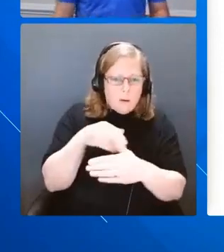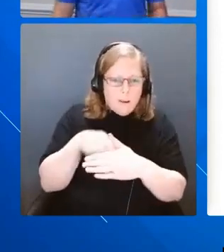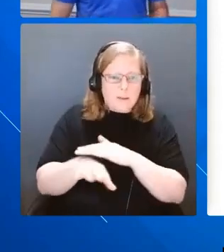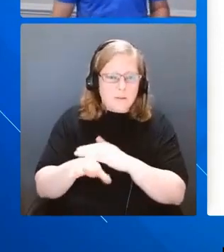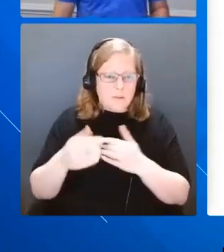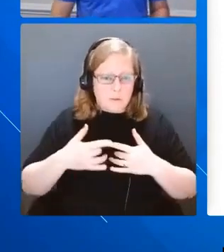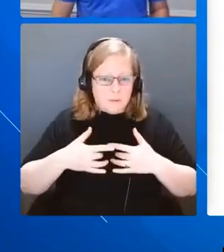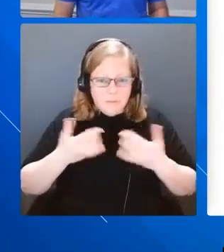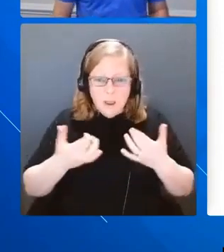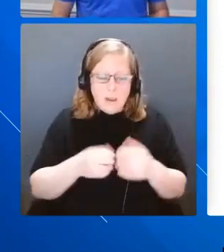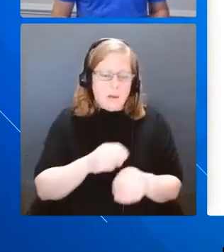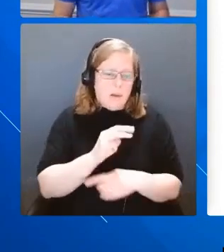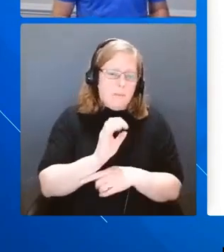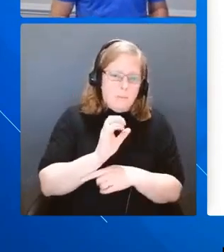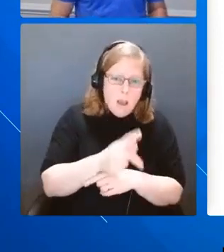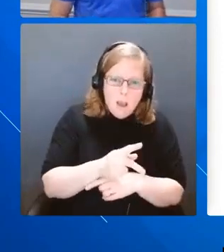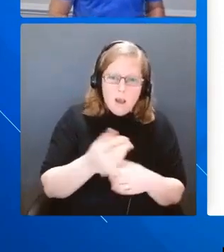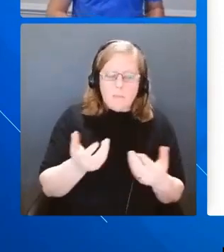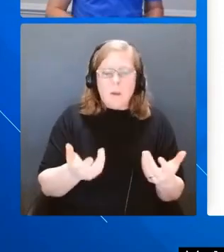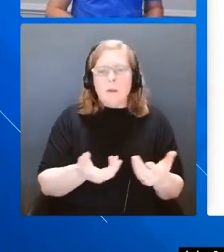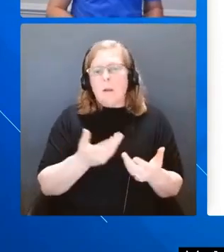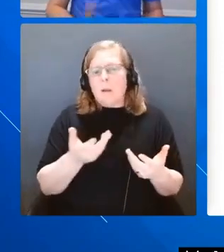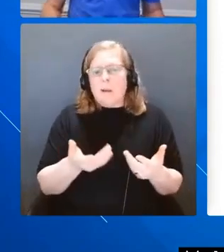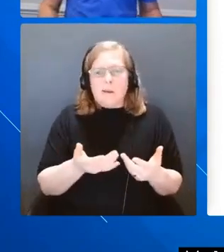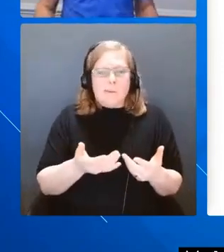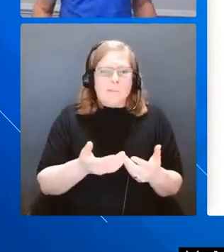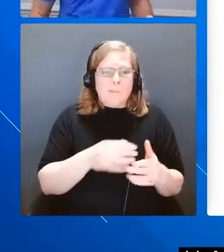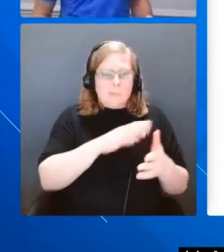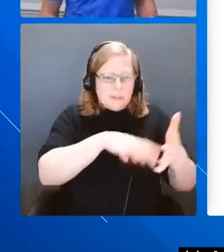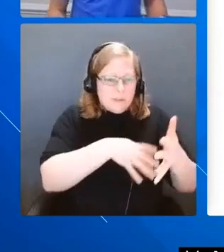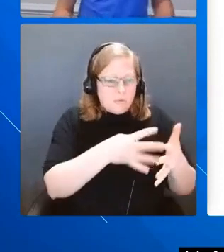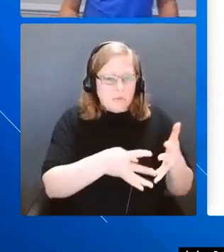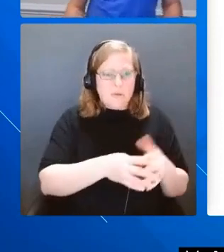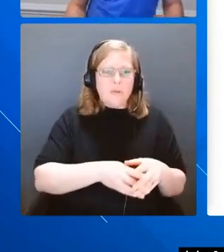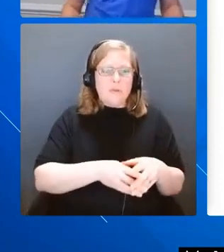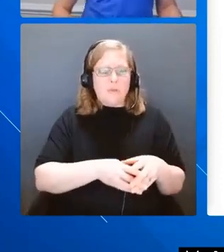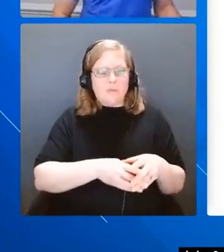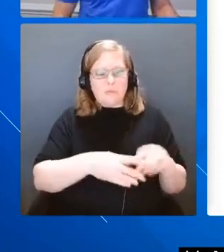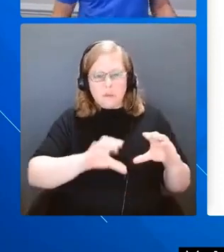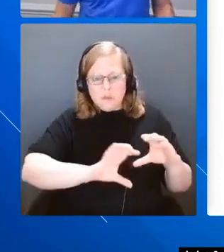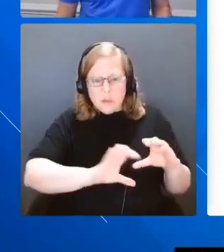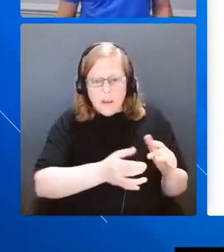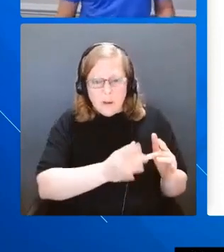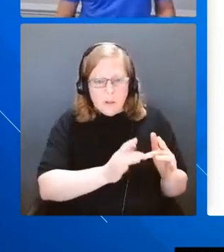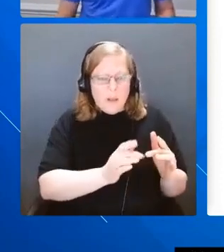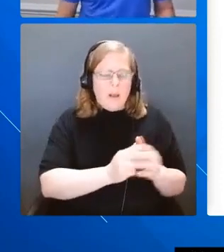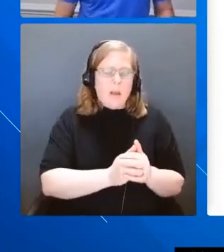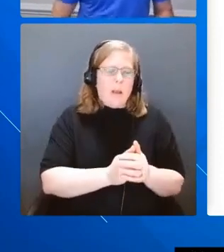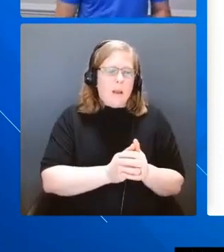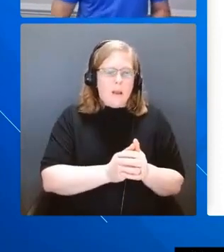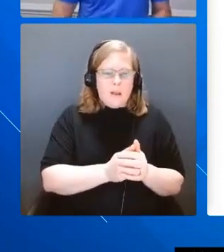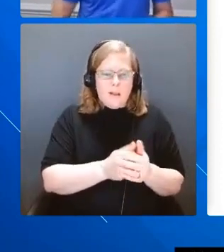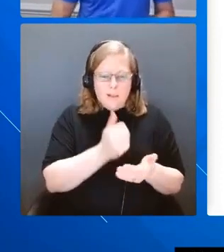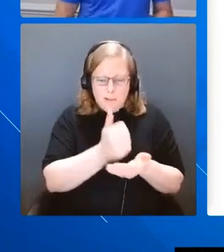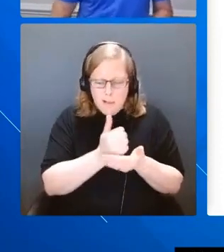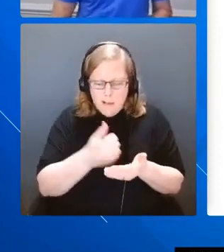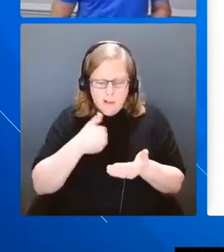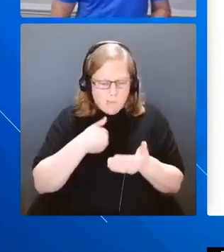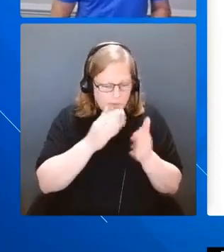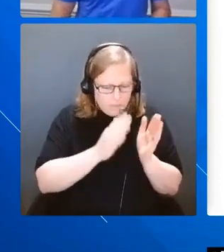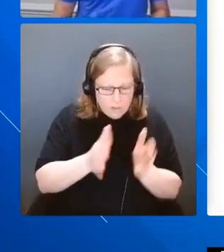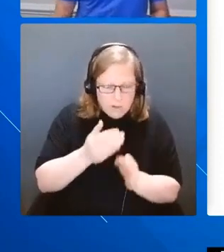of the event space. Mobile experiences can offer things like virtual chat with attendees, the ability for attendees to plan or understand their schedule ahead of